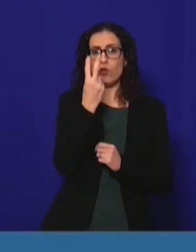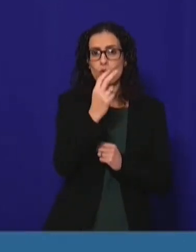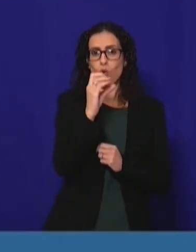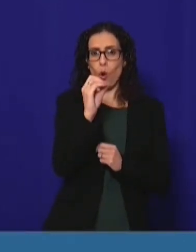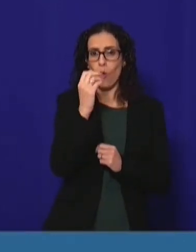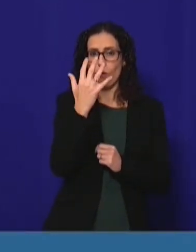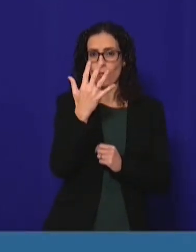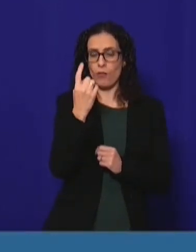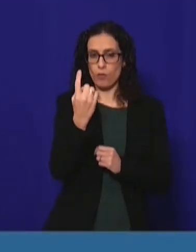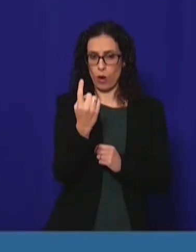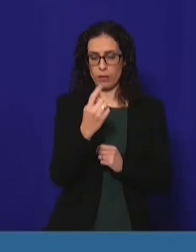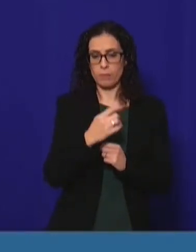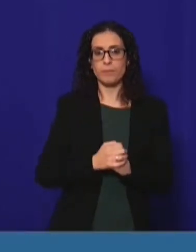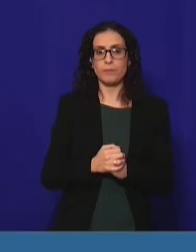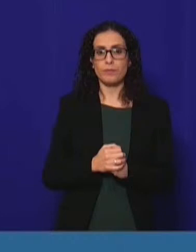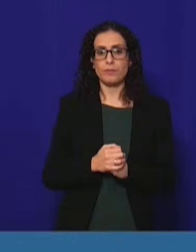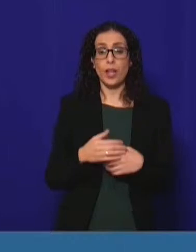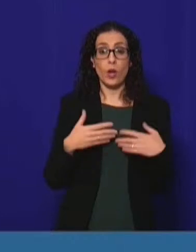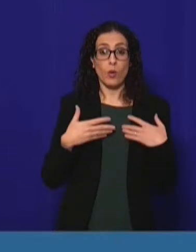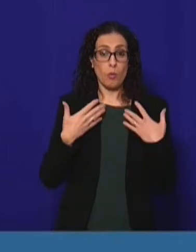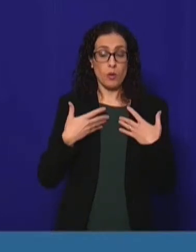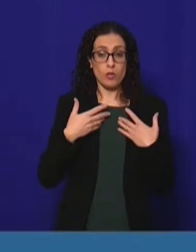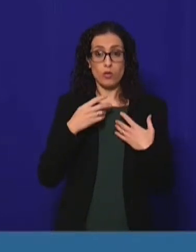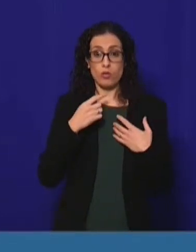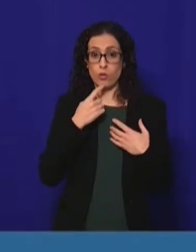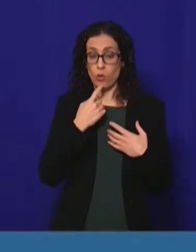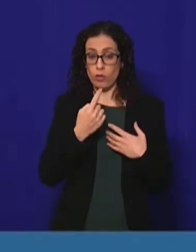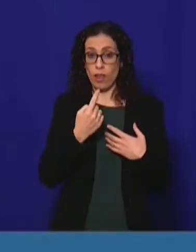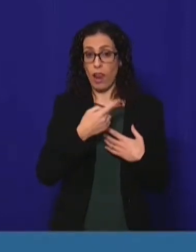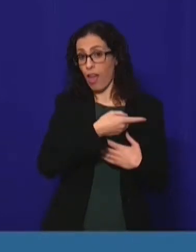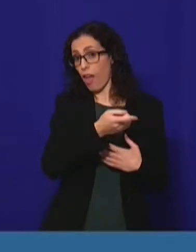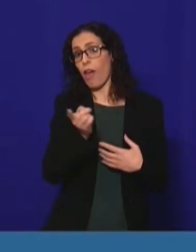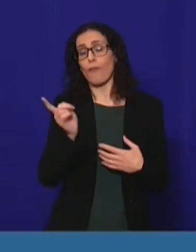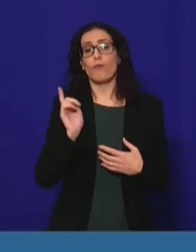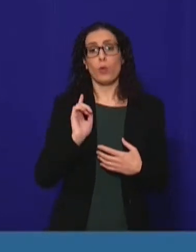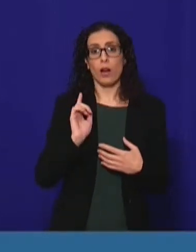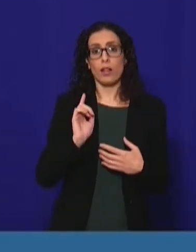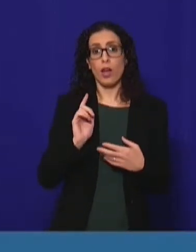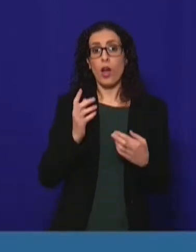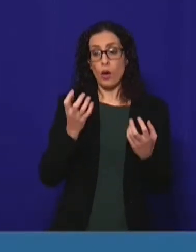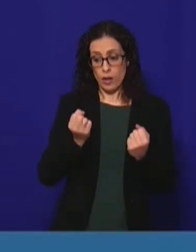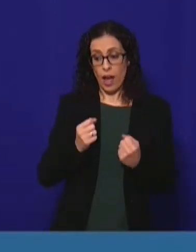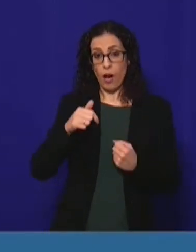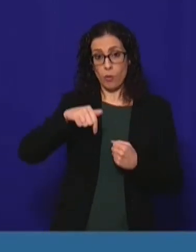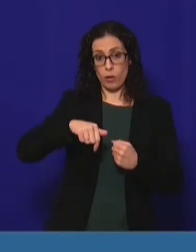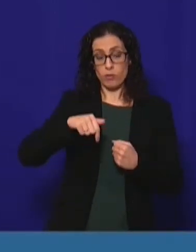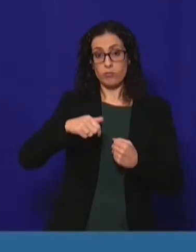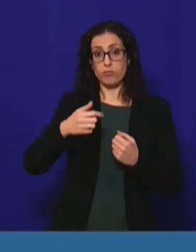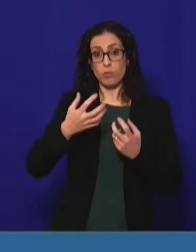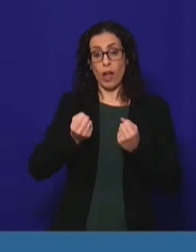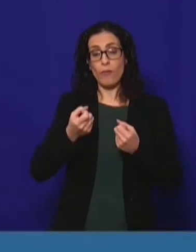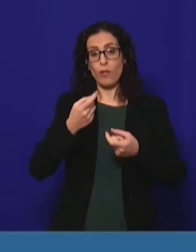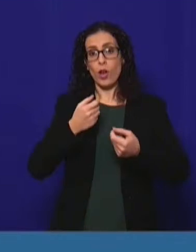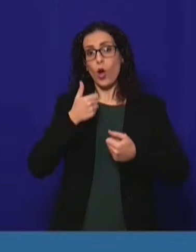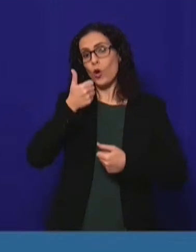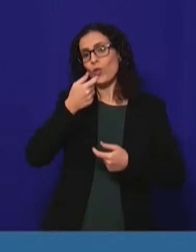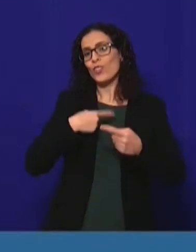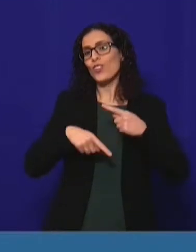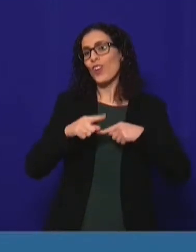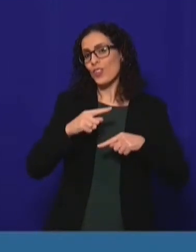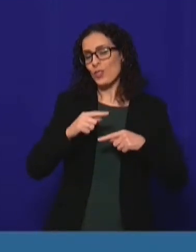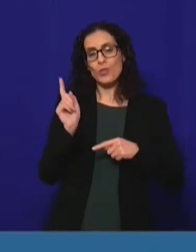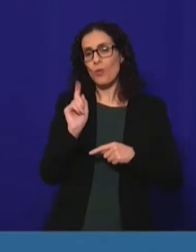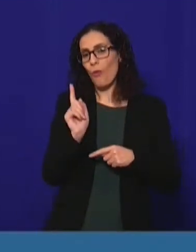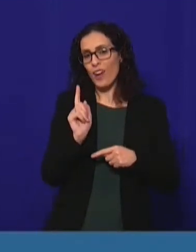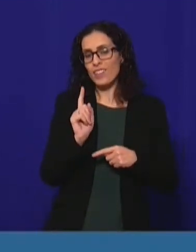2,051 cases. We'd like to appeal to everyone that now we have the good news that the vaccines are nearing to